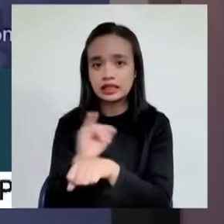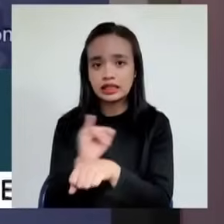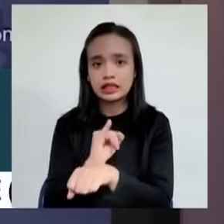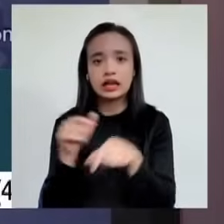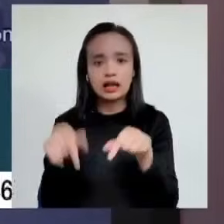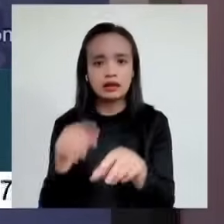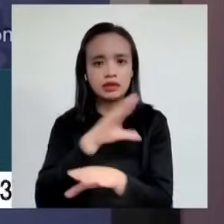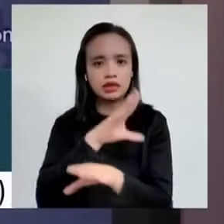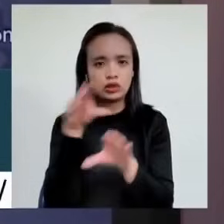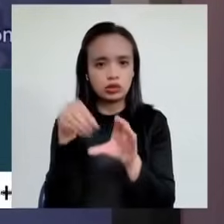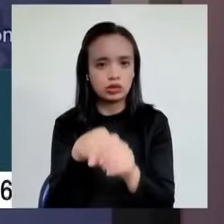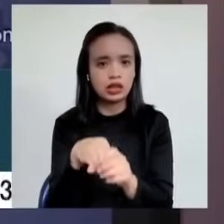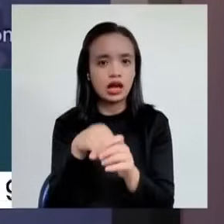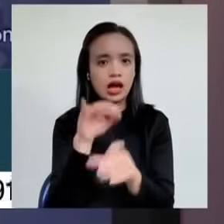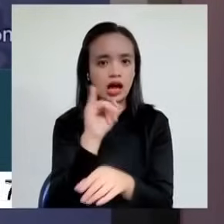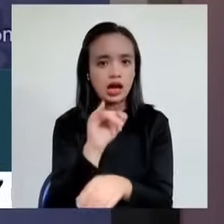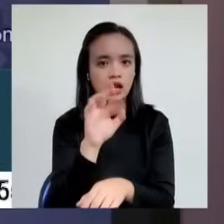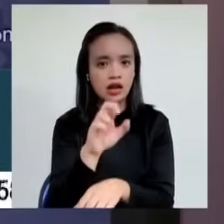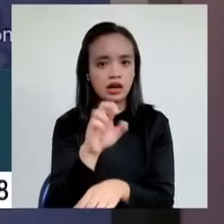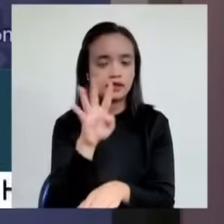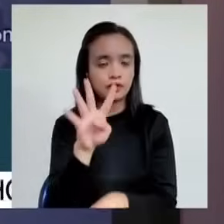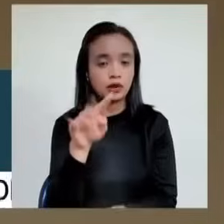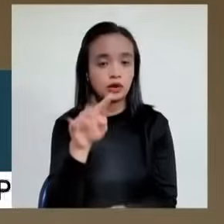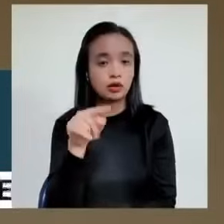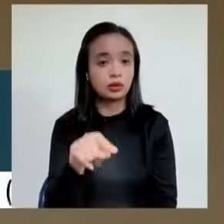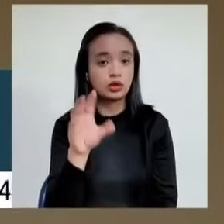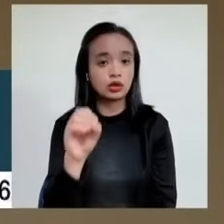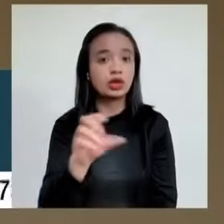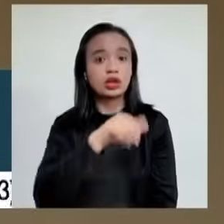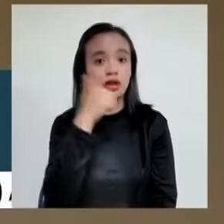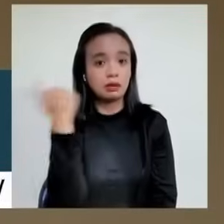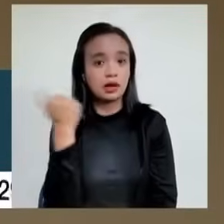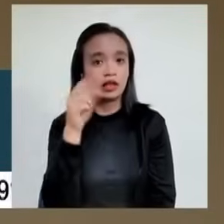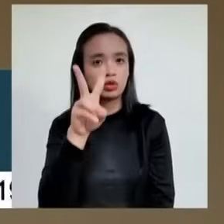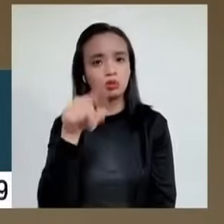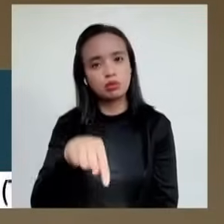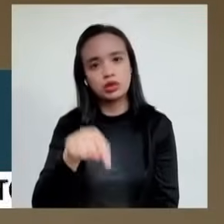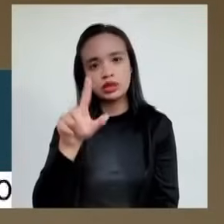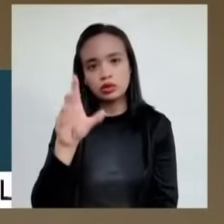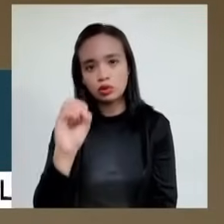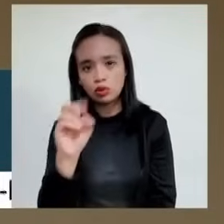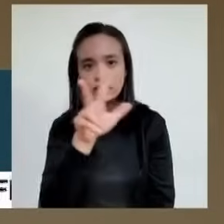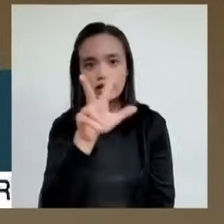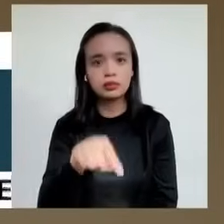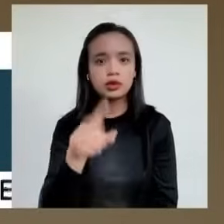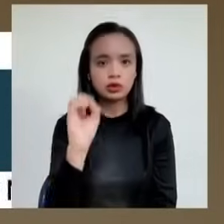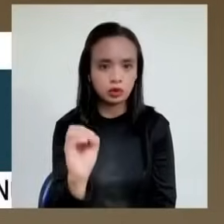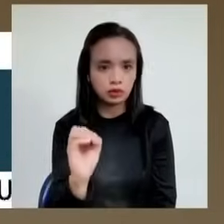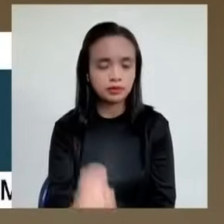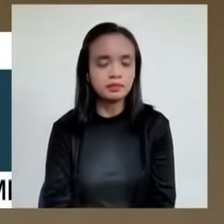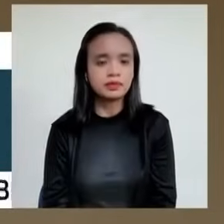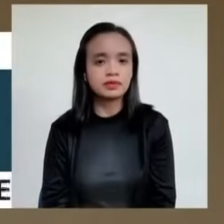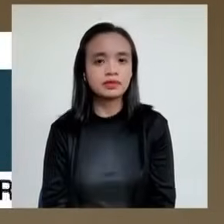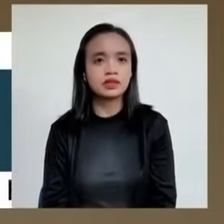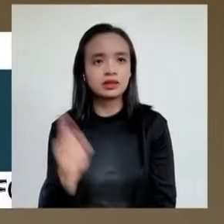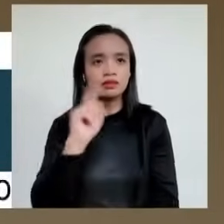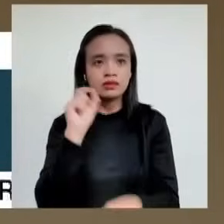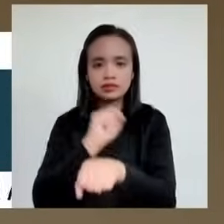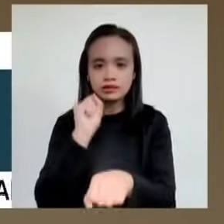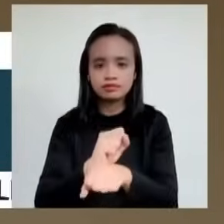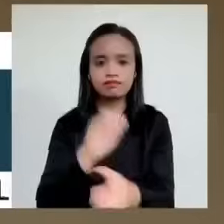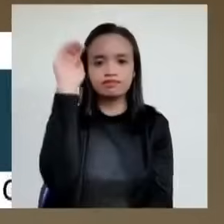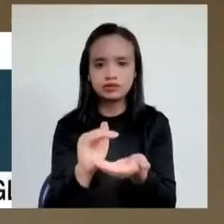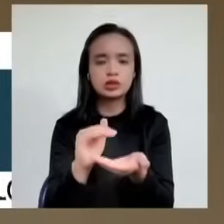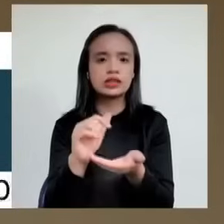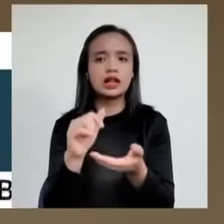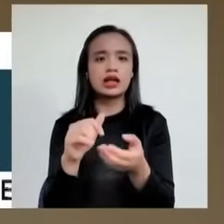regime. Yung iba nga nasa 2.0 or 3.0. Improvement of employability, reduce unemployment